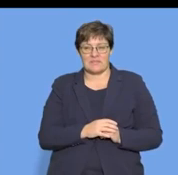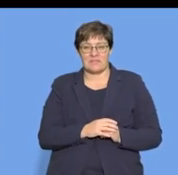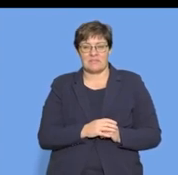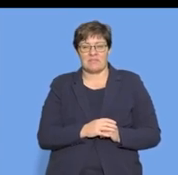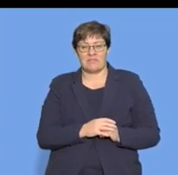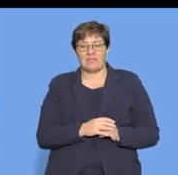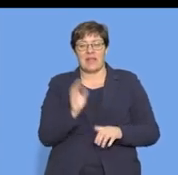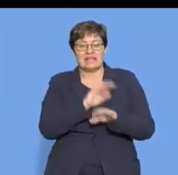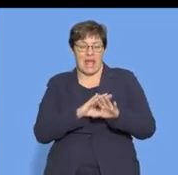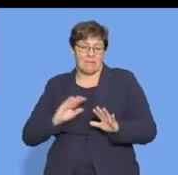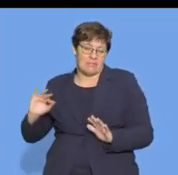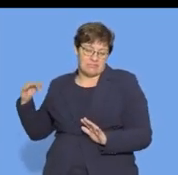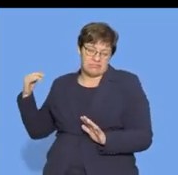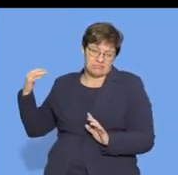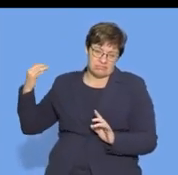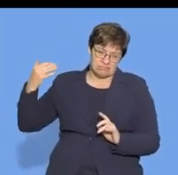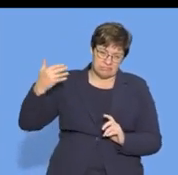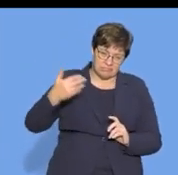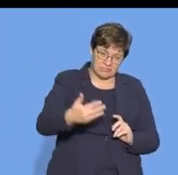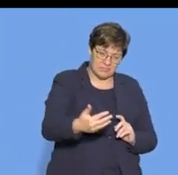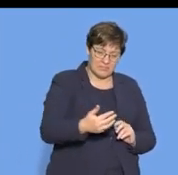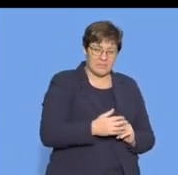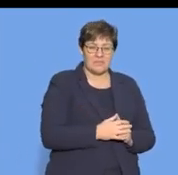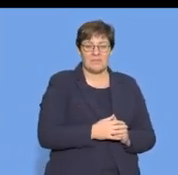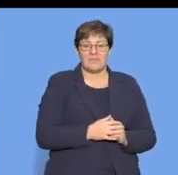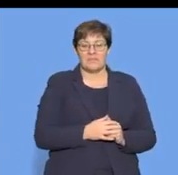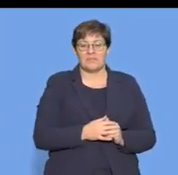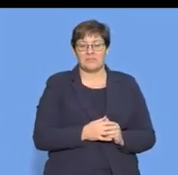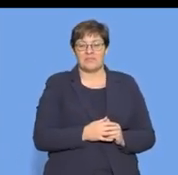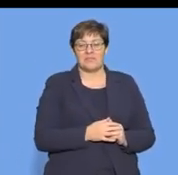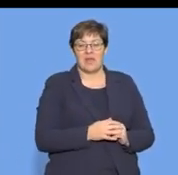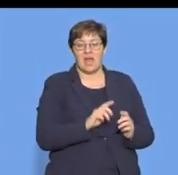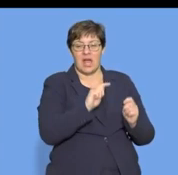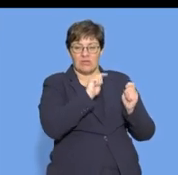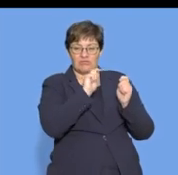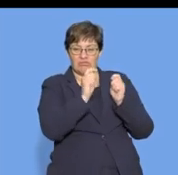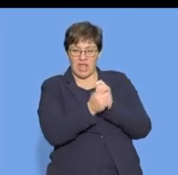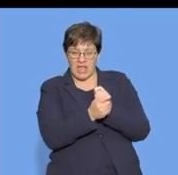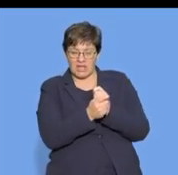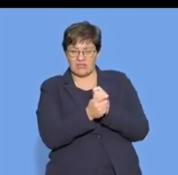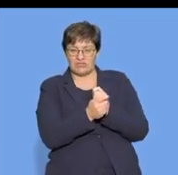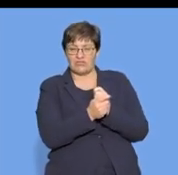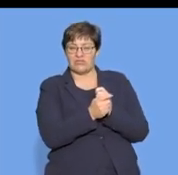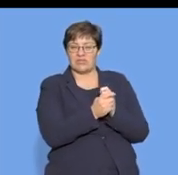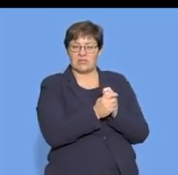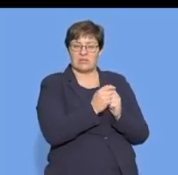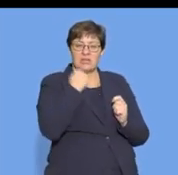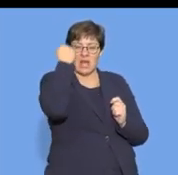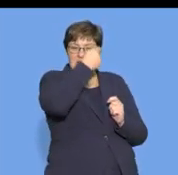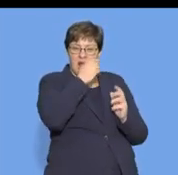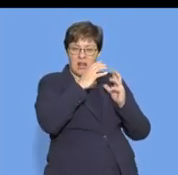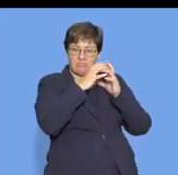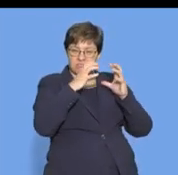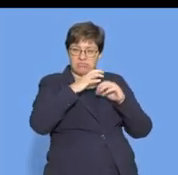that, you know, we can see as time goes on, so this is the increasing complexity of the tools as